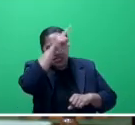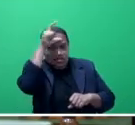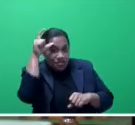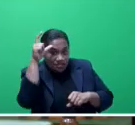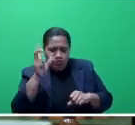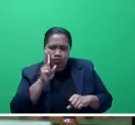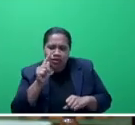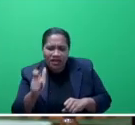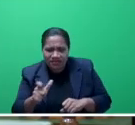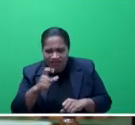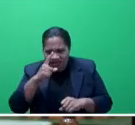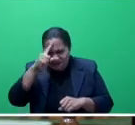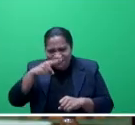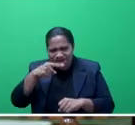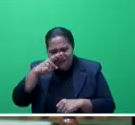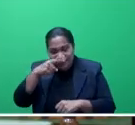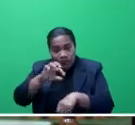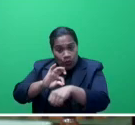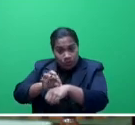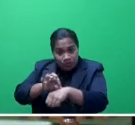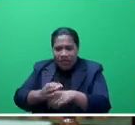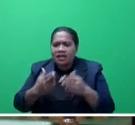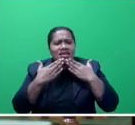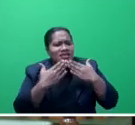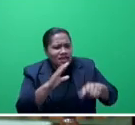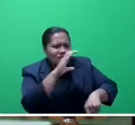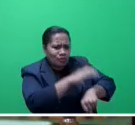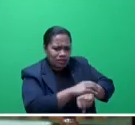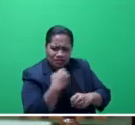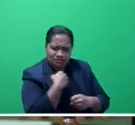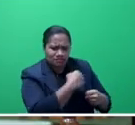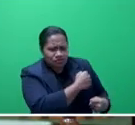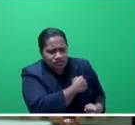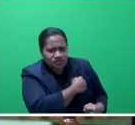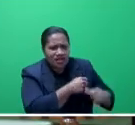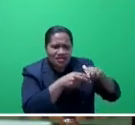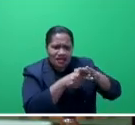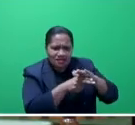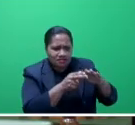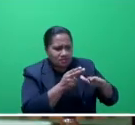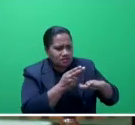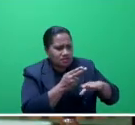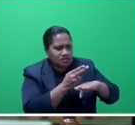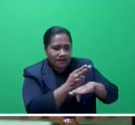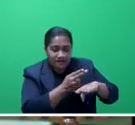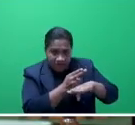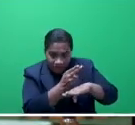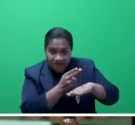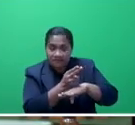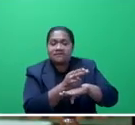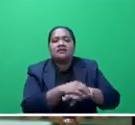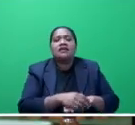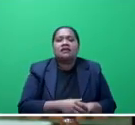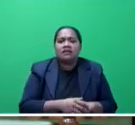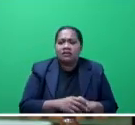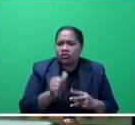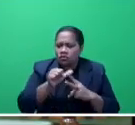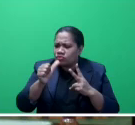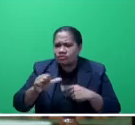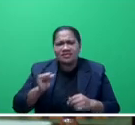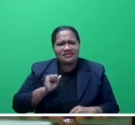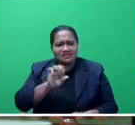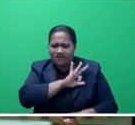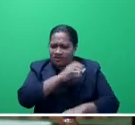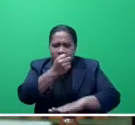hospitals. We thank the police and the military officers, the naval officers, and the relevant staff of government and statutory authorities